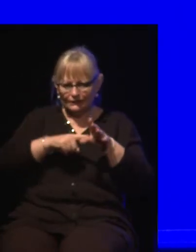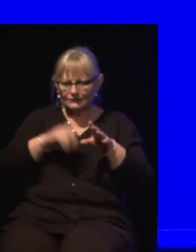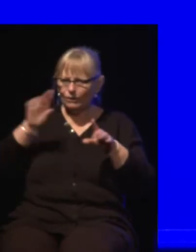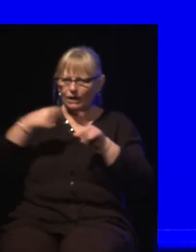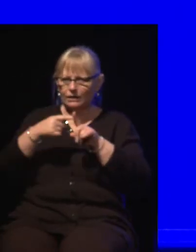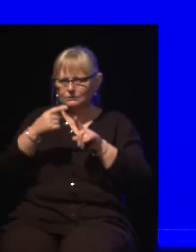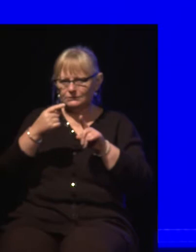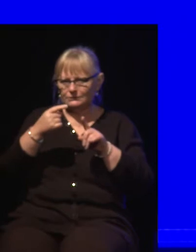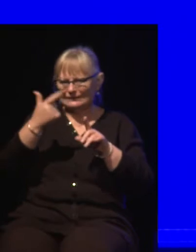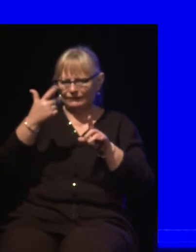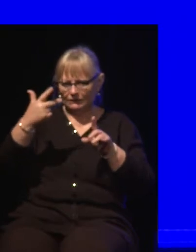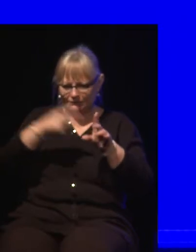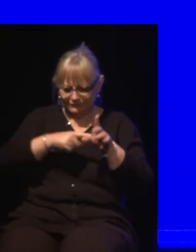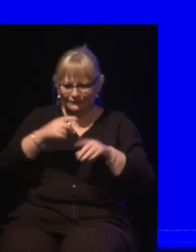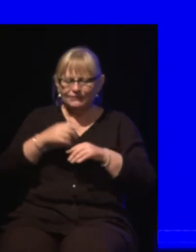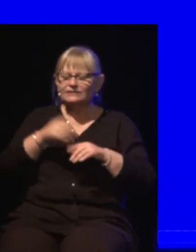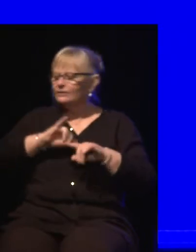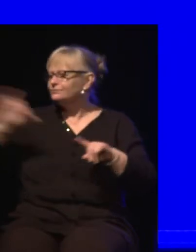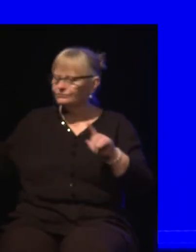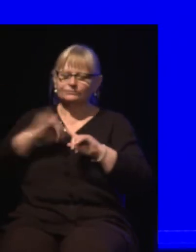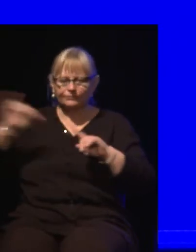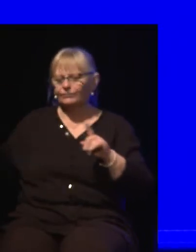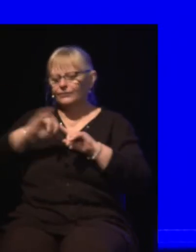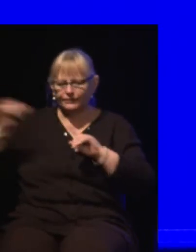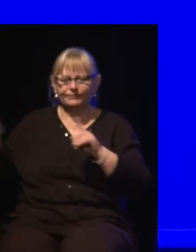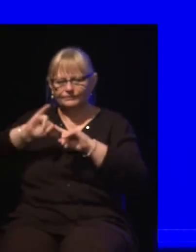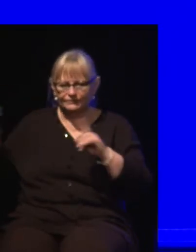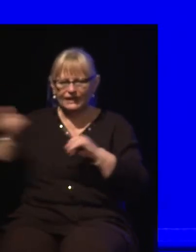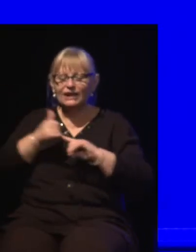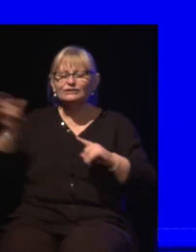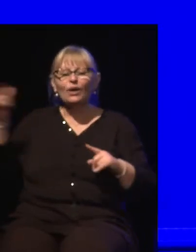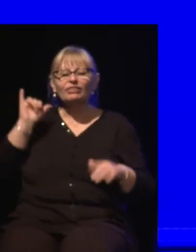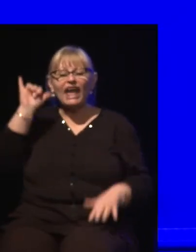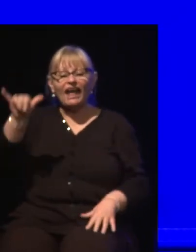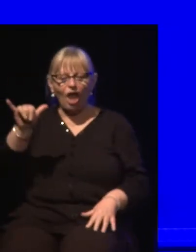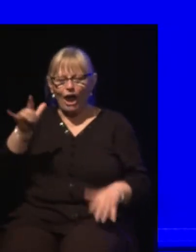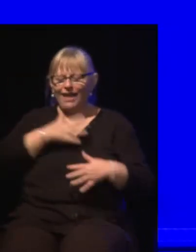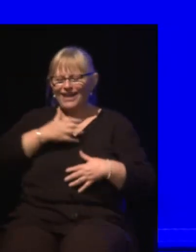years, flying back and forth. So yeah, the airlines love me too.